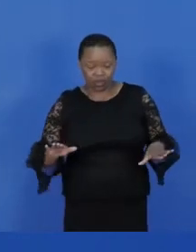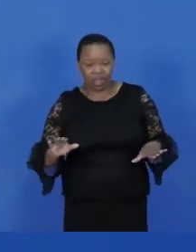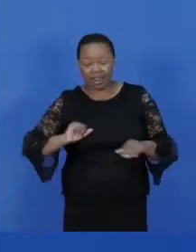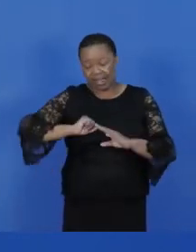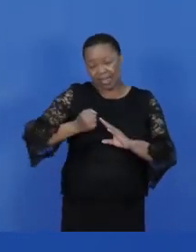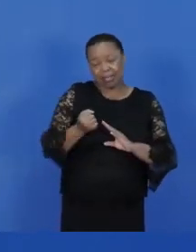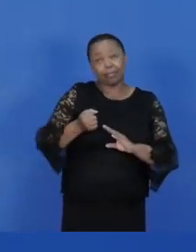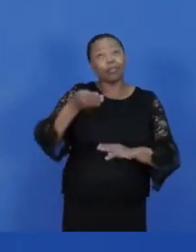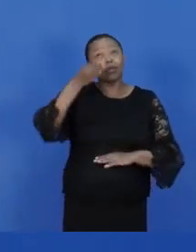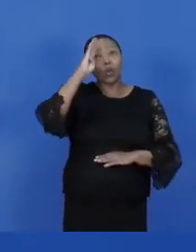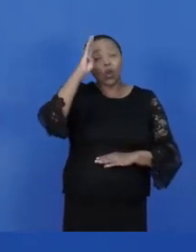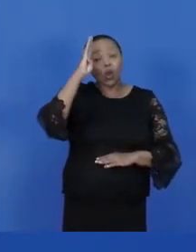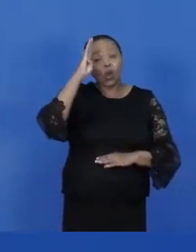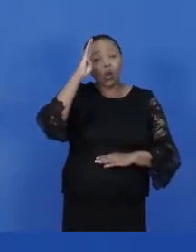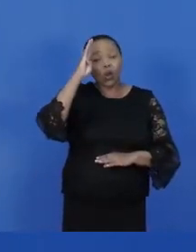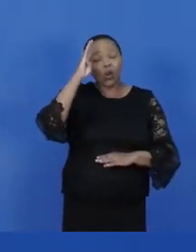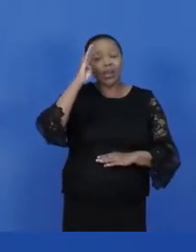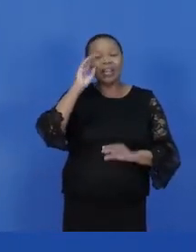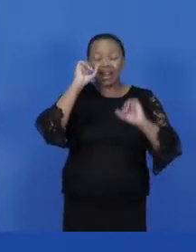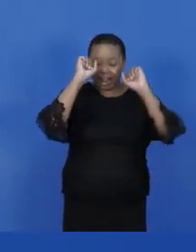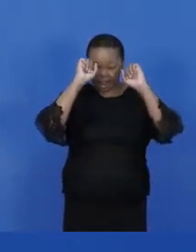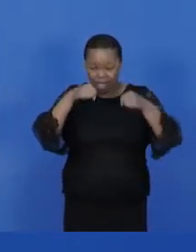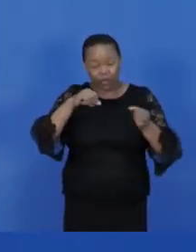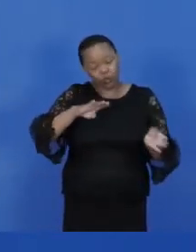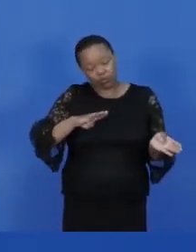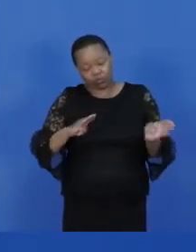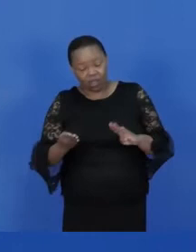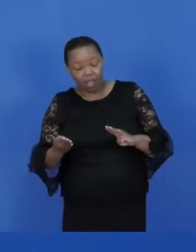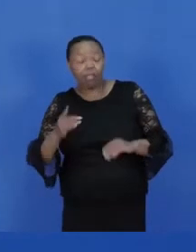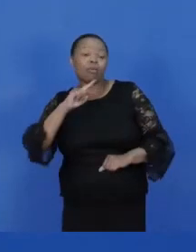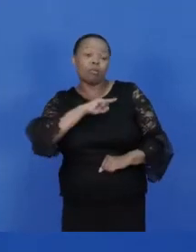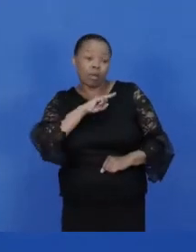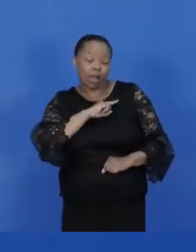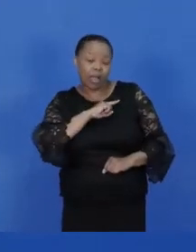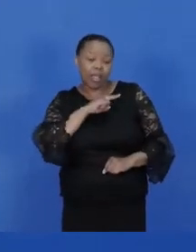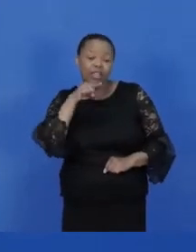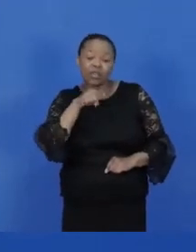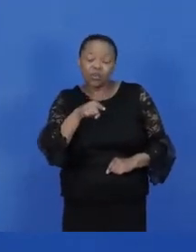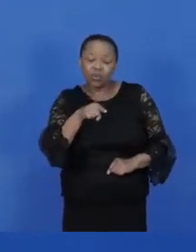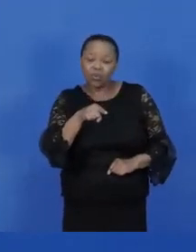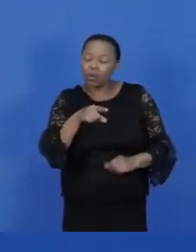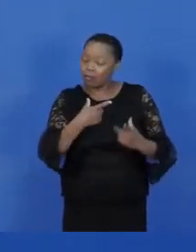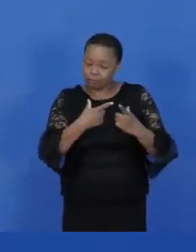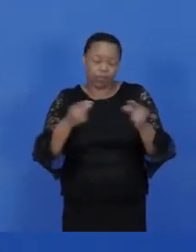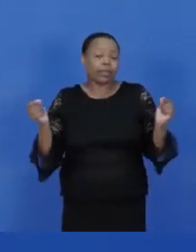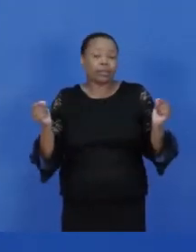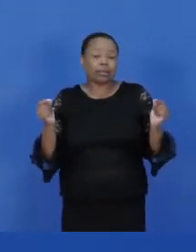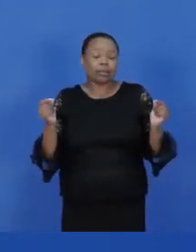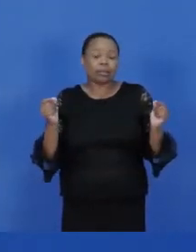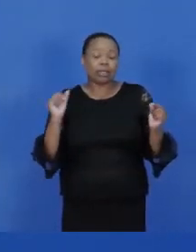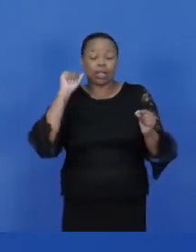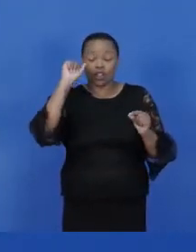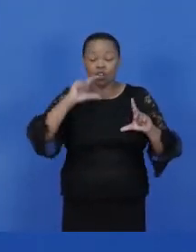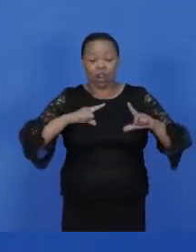their lives. And when God takes you, or when he allows you to go, it's because you have reached your end and